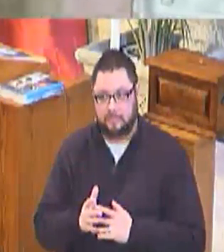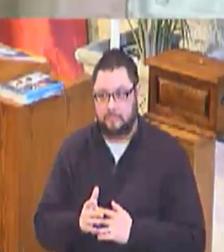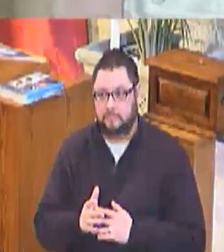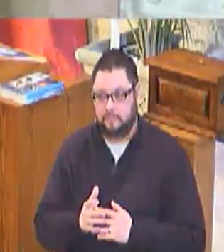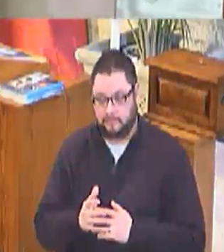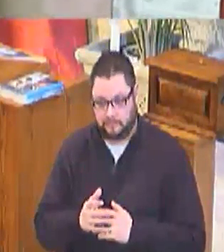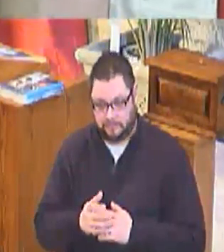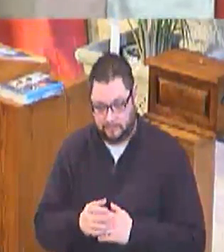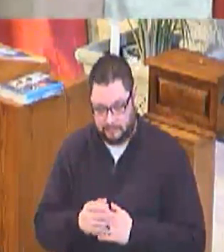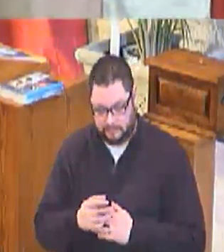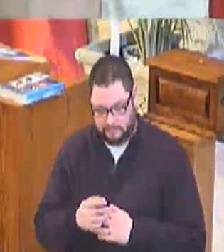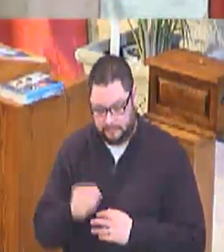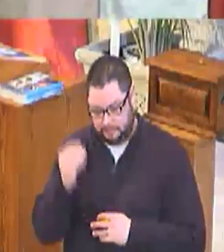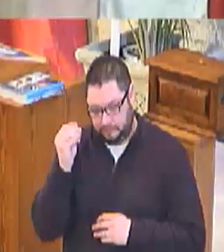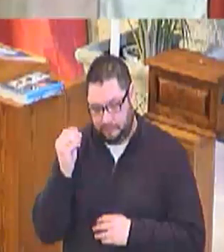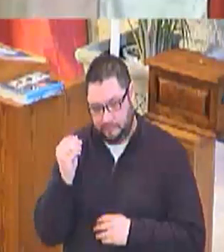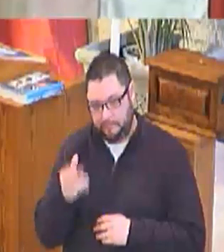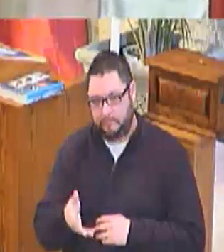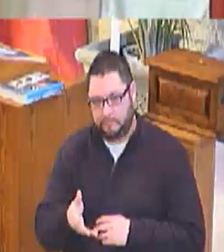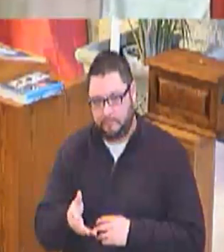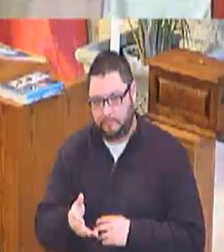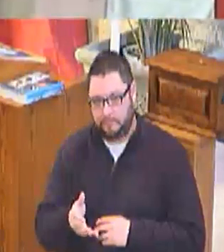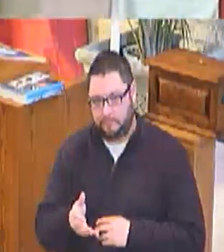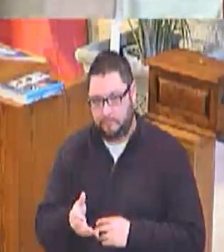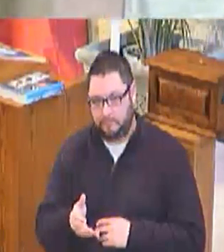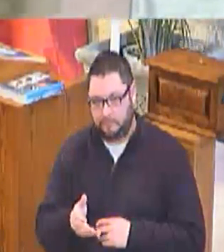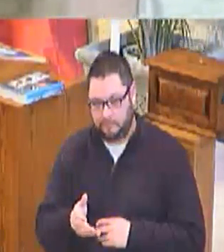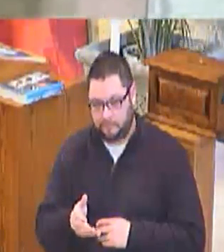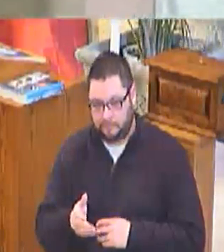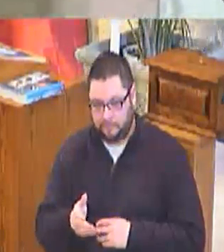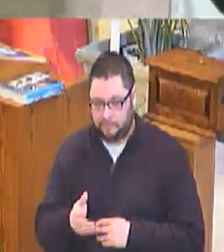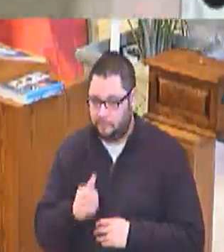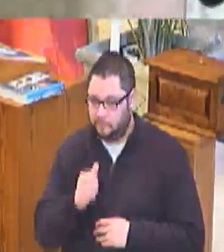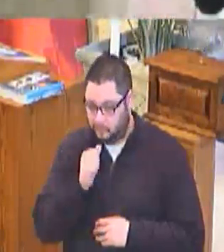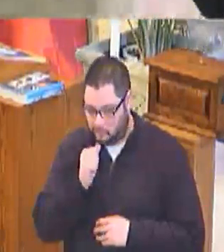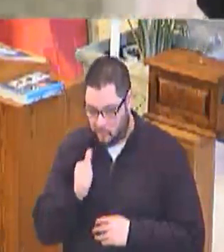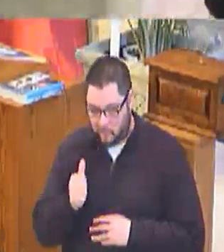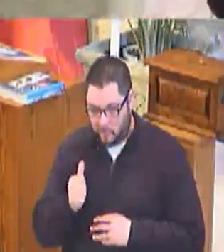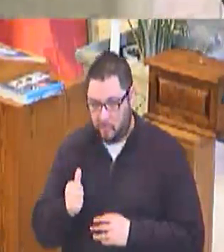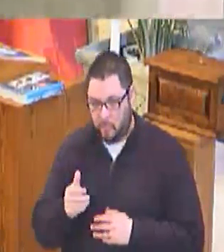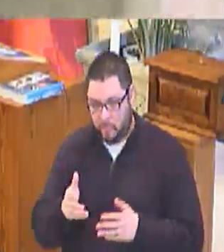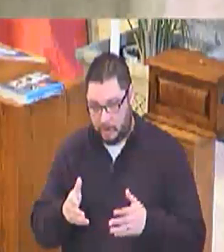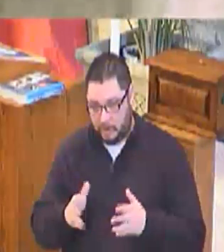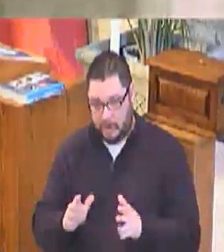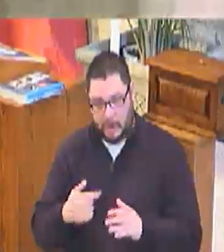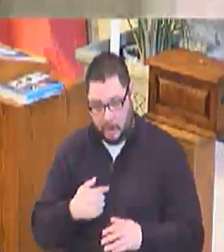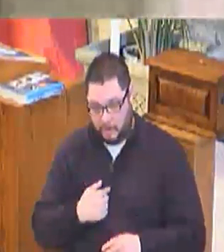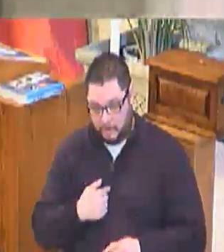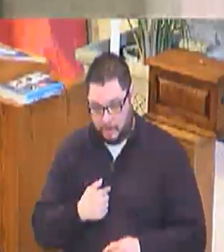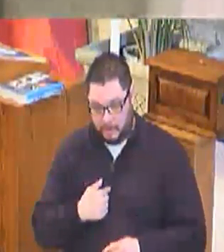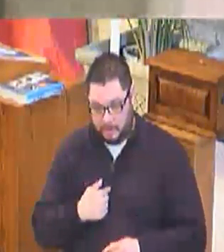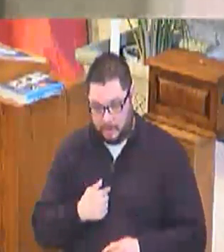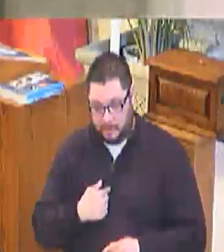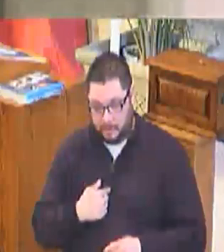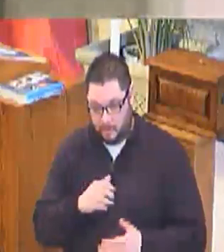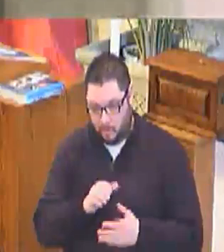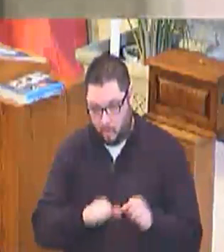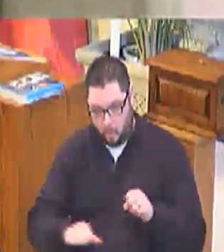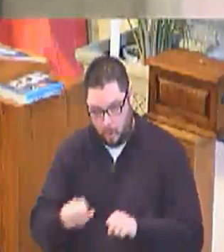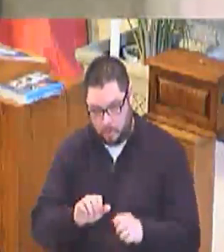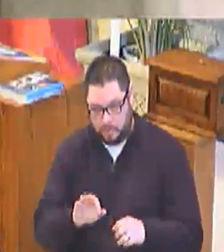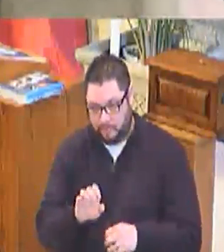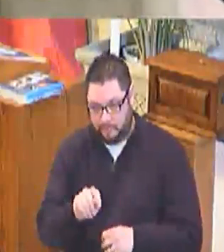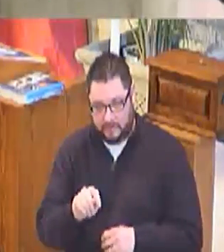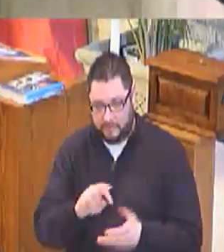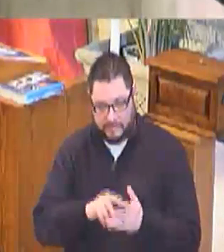And Jesus said to him, in essence, unless you allow me to wash your feet, you will not enter the kingdom of God. And